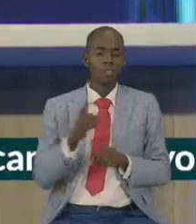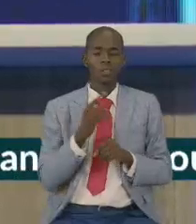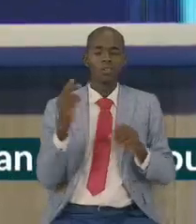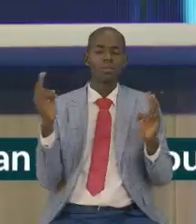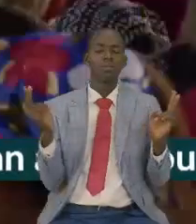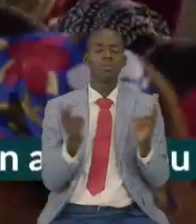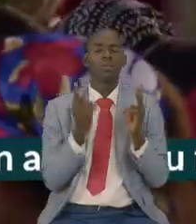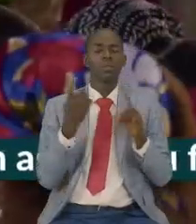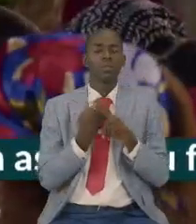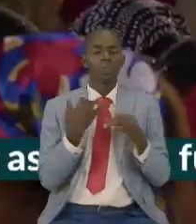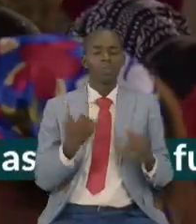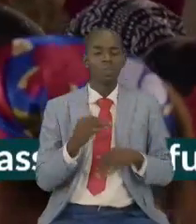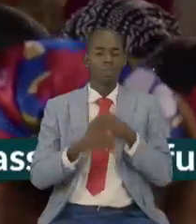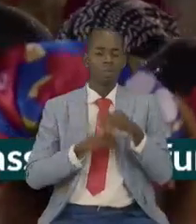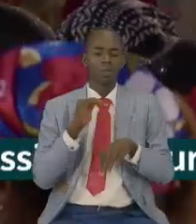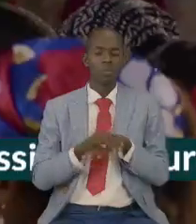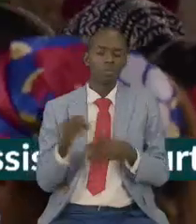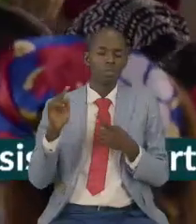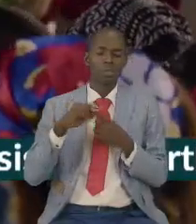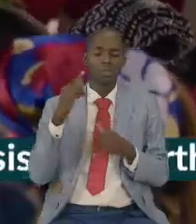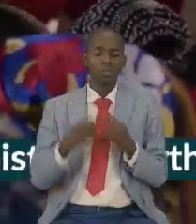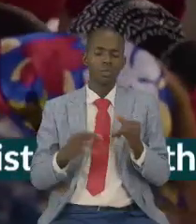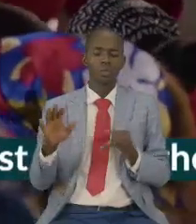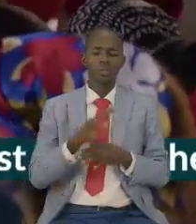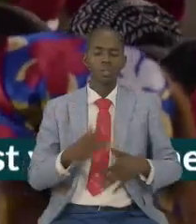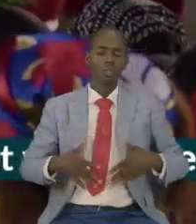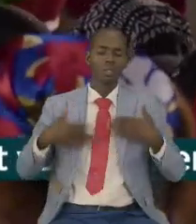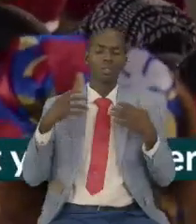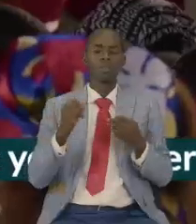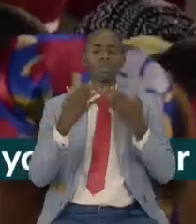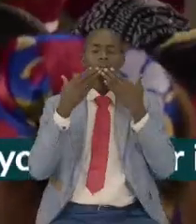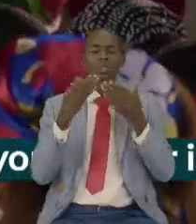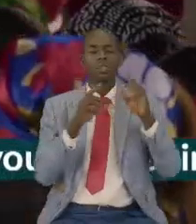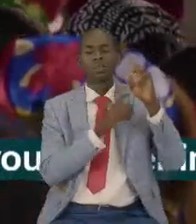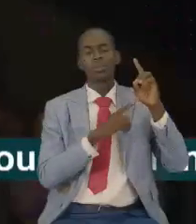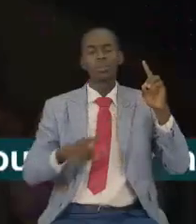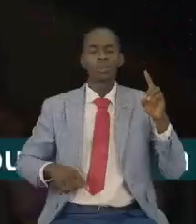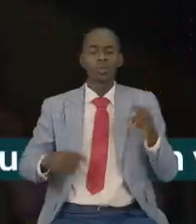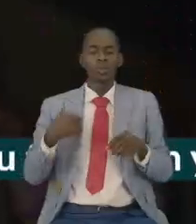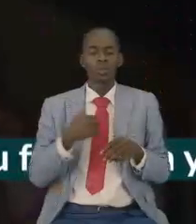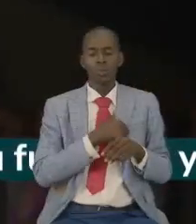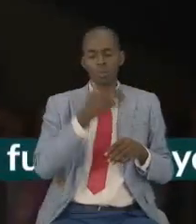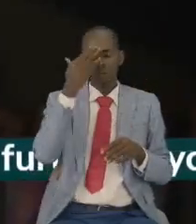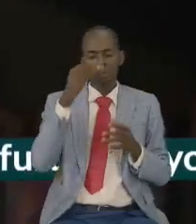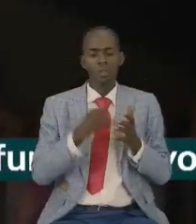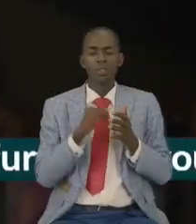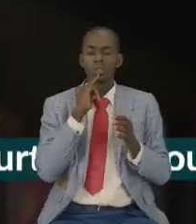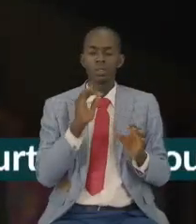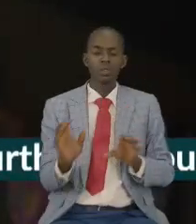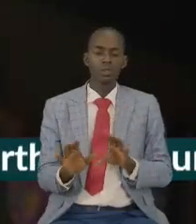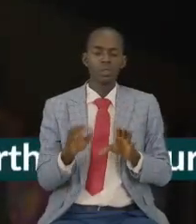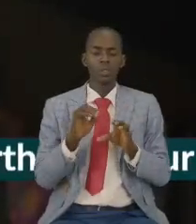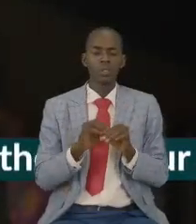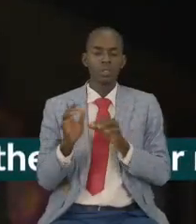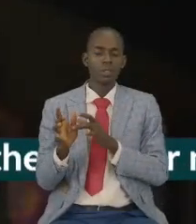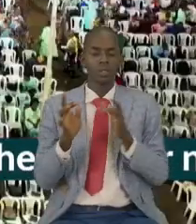their lives. Thank you, Lord. We know it's done. In Jesus' name we